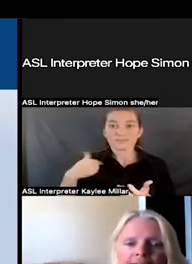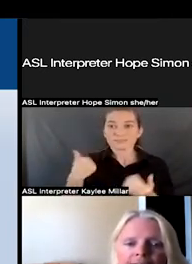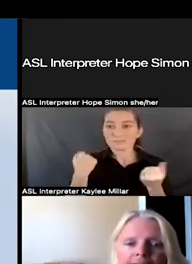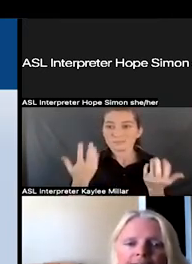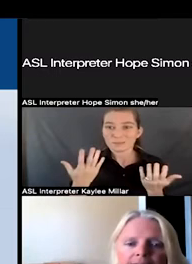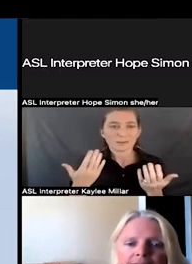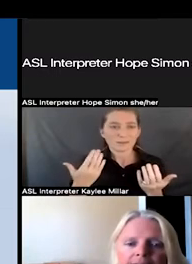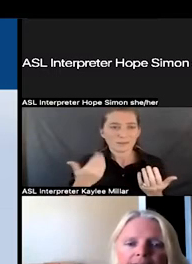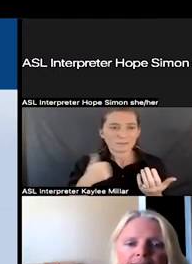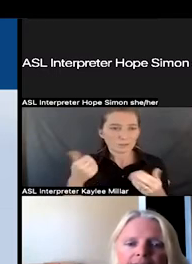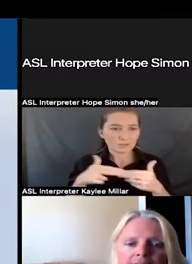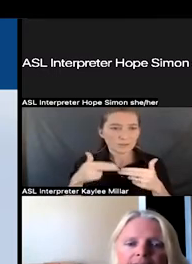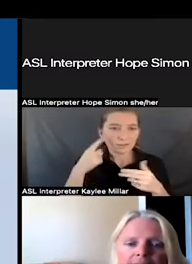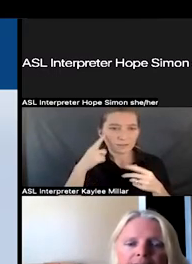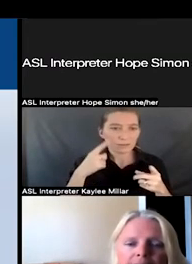that.